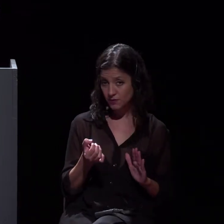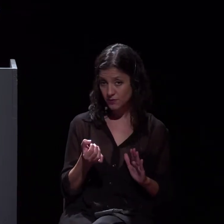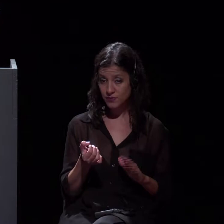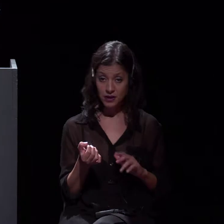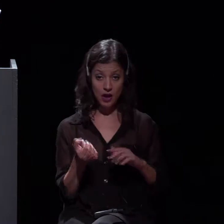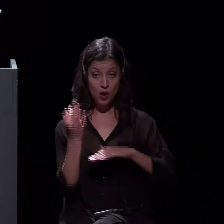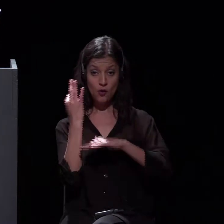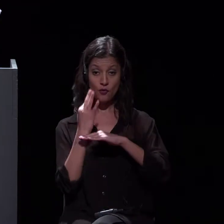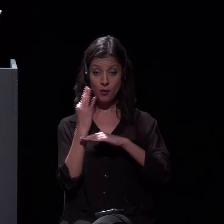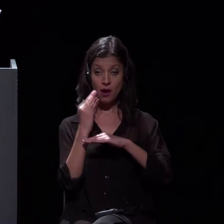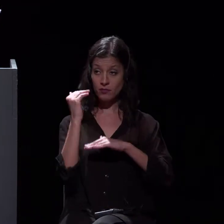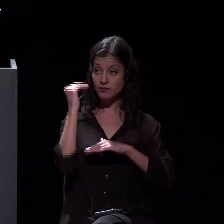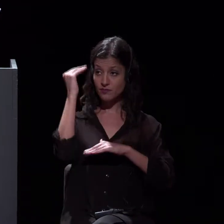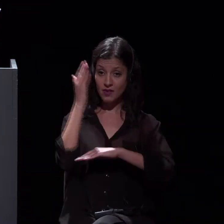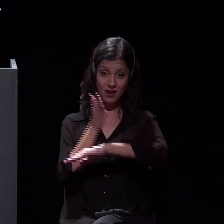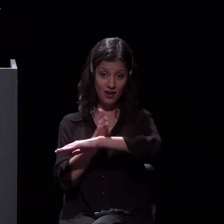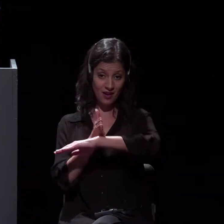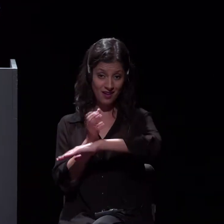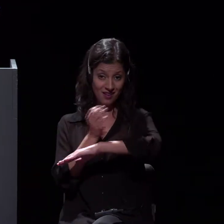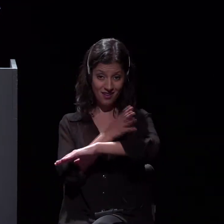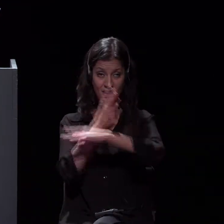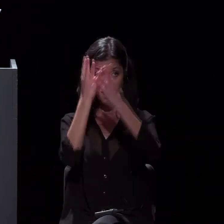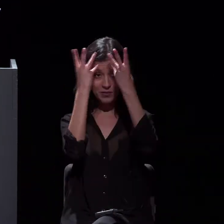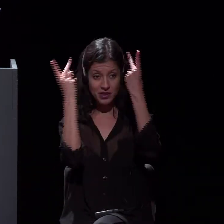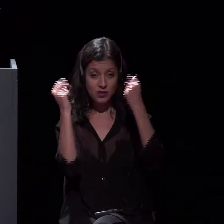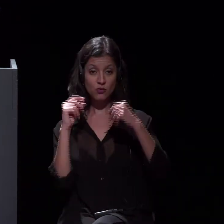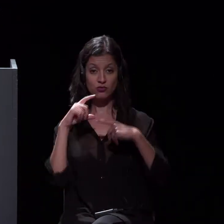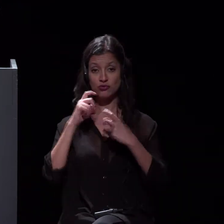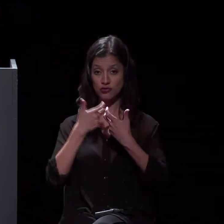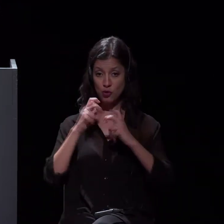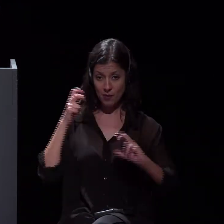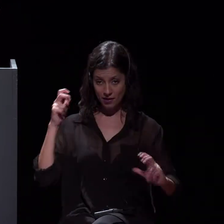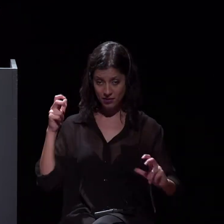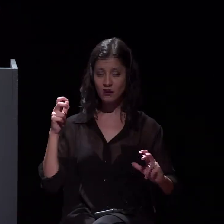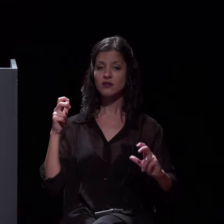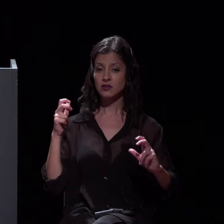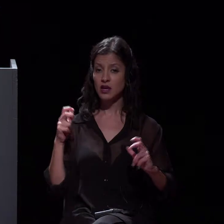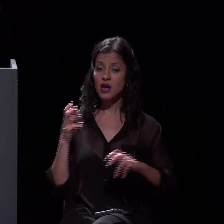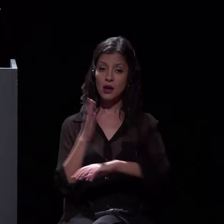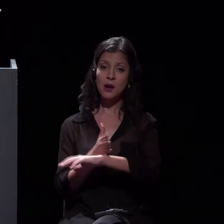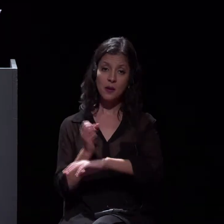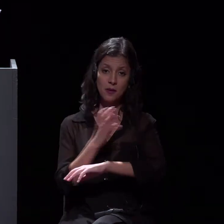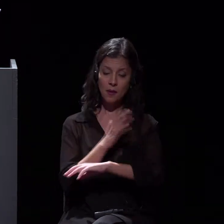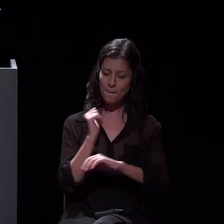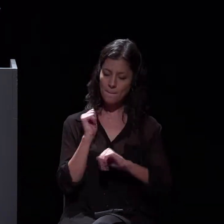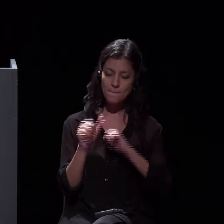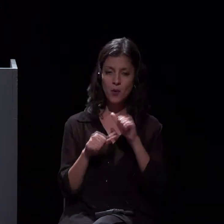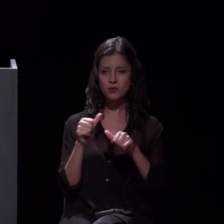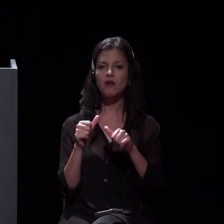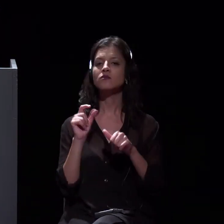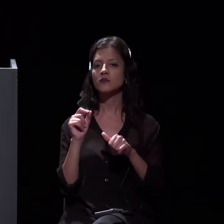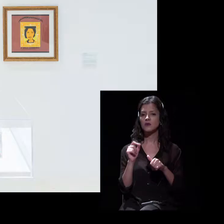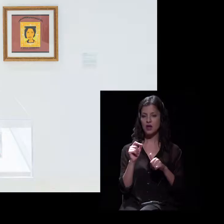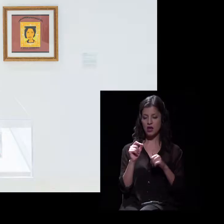geometric abstraction, as a modernist aesthetic associated with the ethos of developmentalism. Paradoxically,